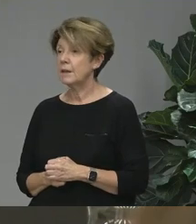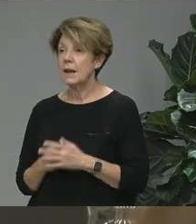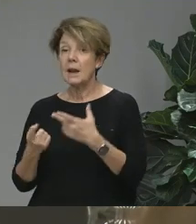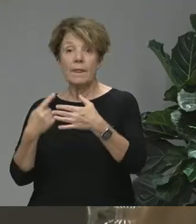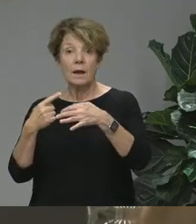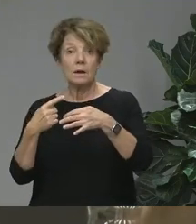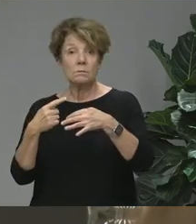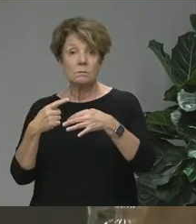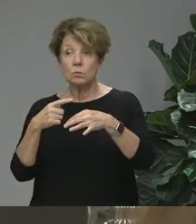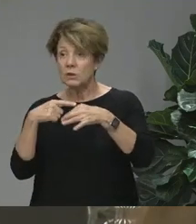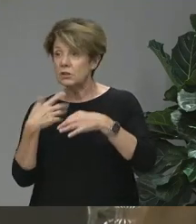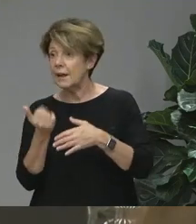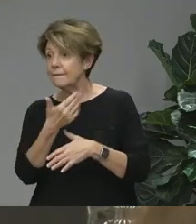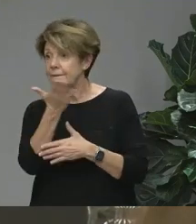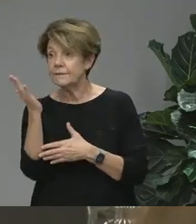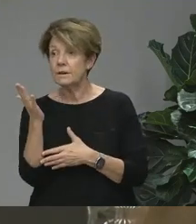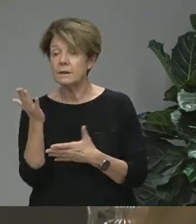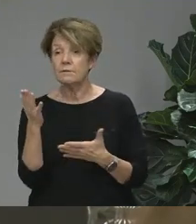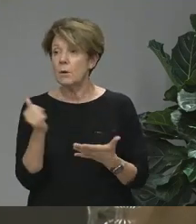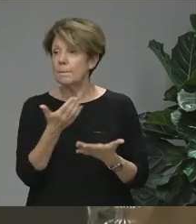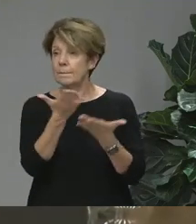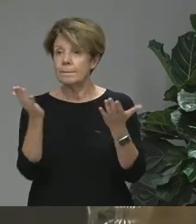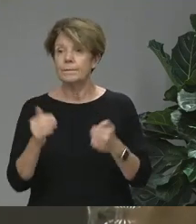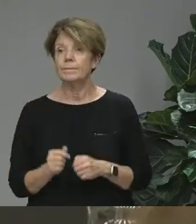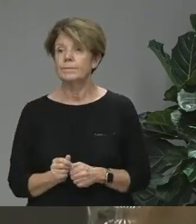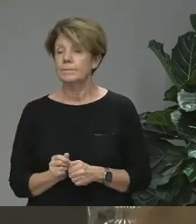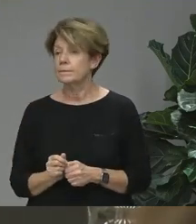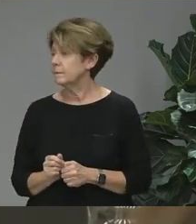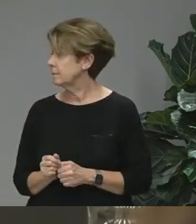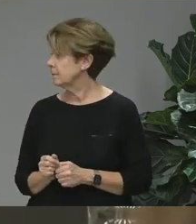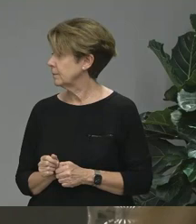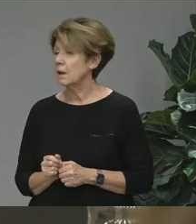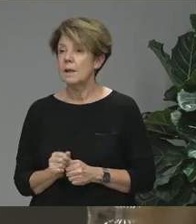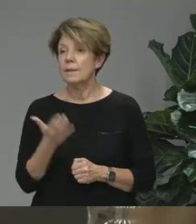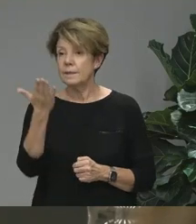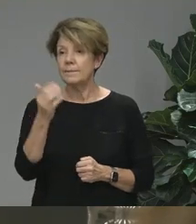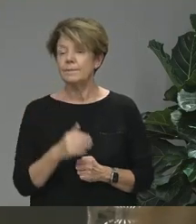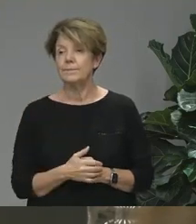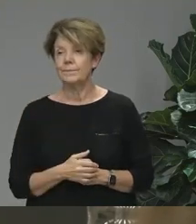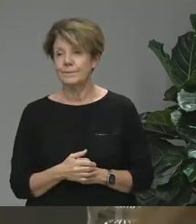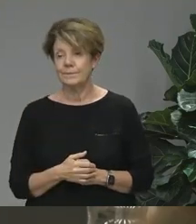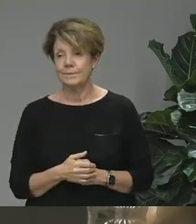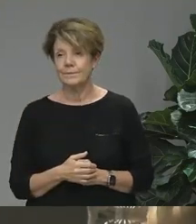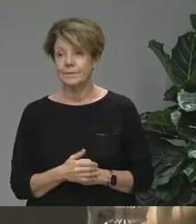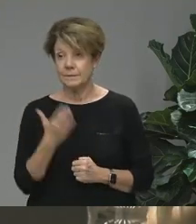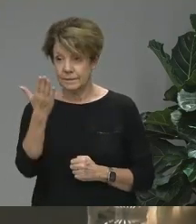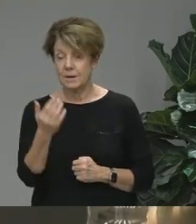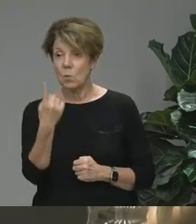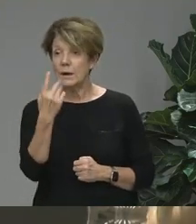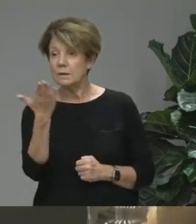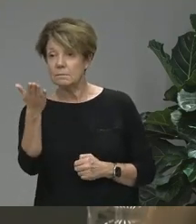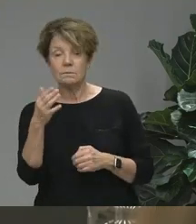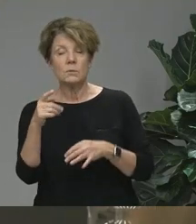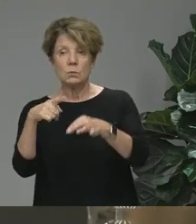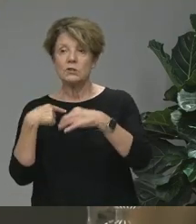somewhere? Live audience, no? There are a couple of questions. One there. We'll go one question over there